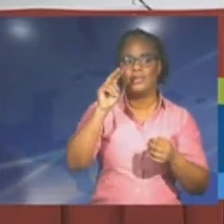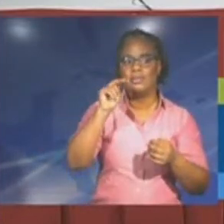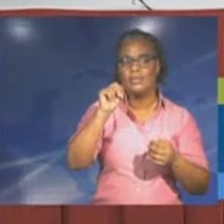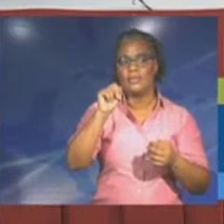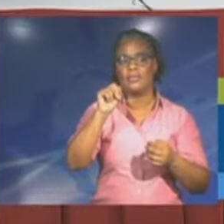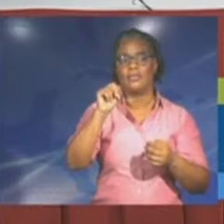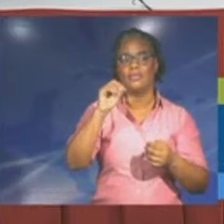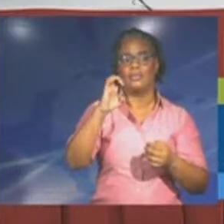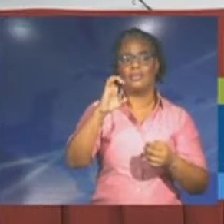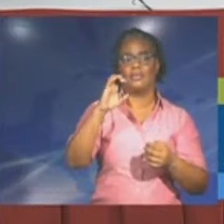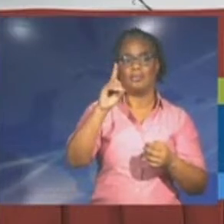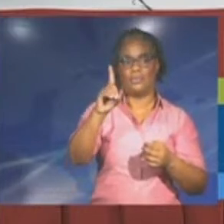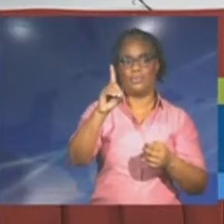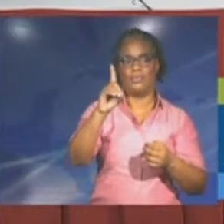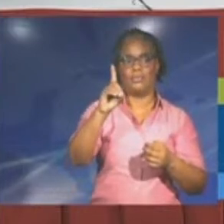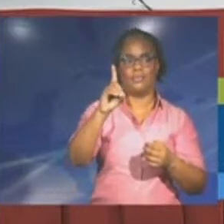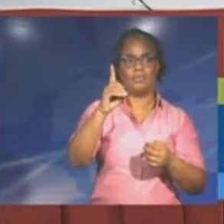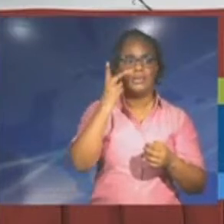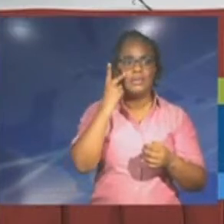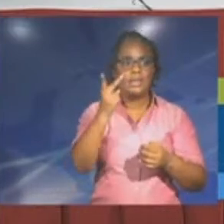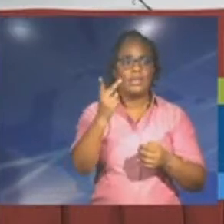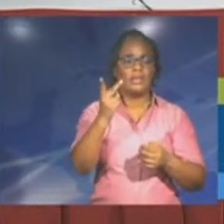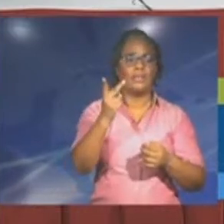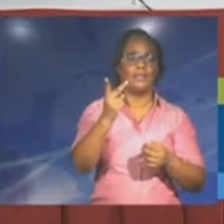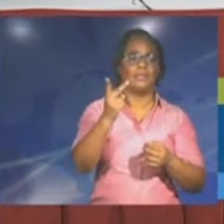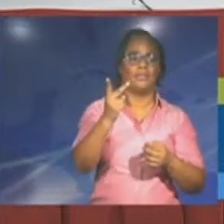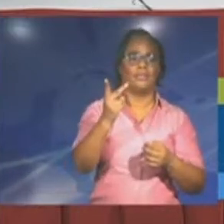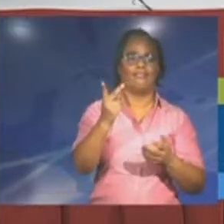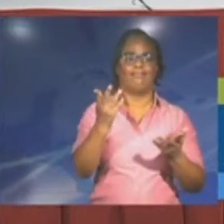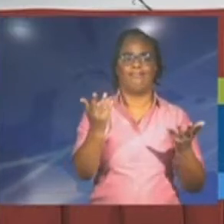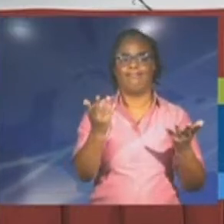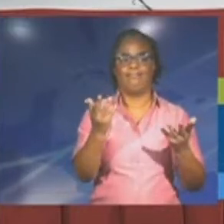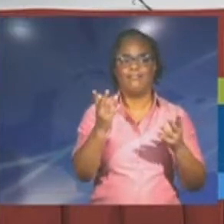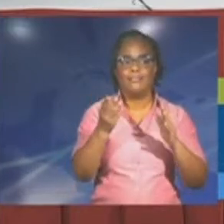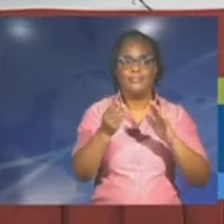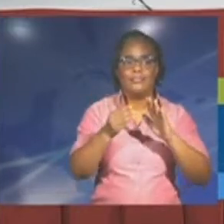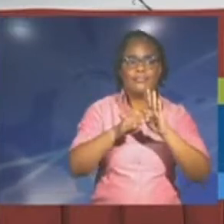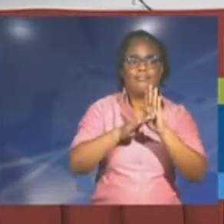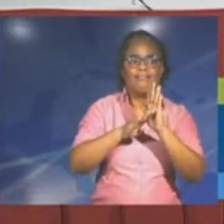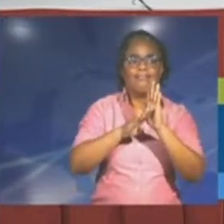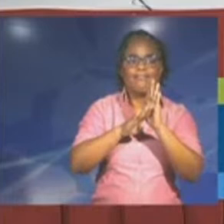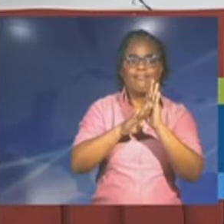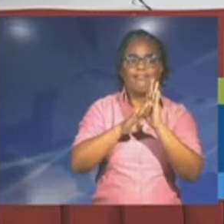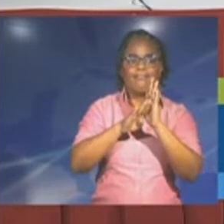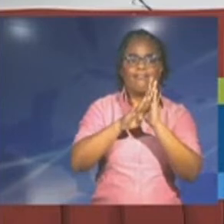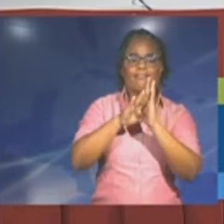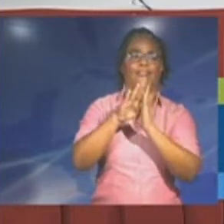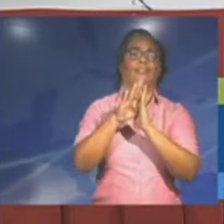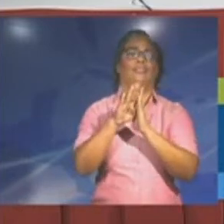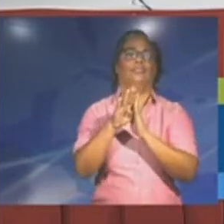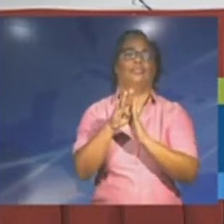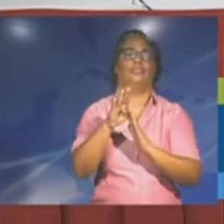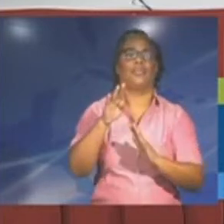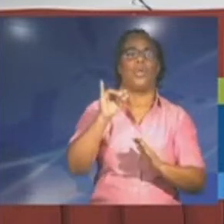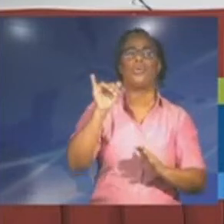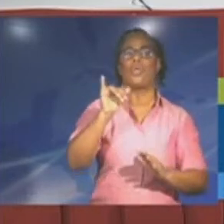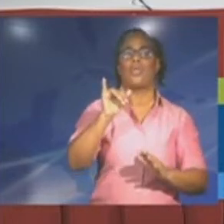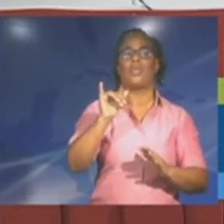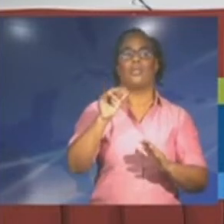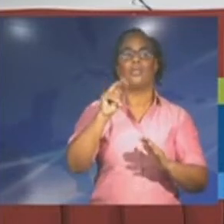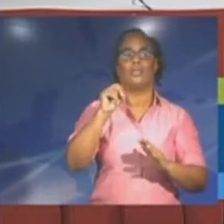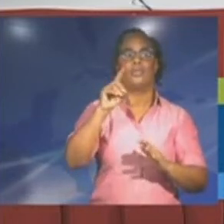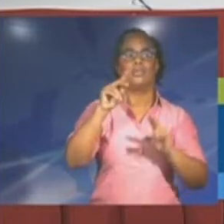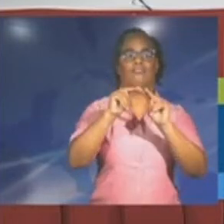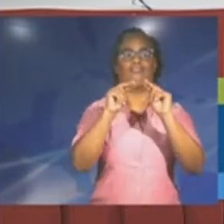do we have statistics to say by how much? And where is the NCD unit right now in terms of developing a plan to deal with